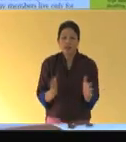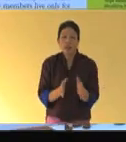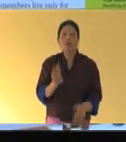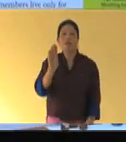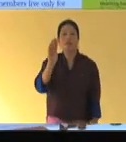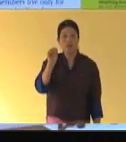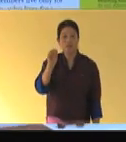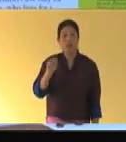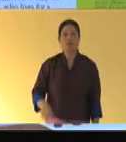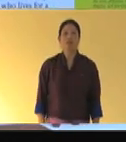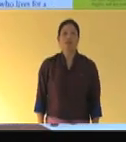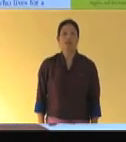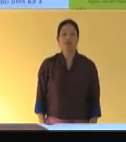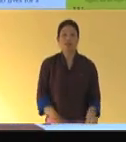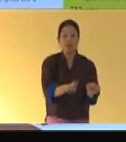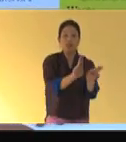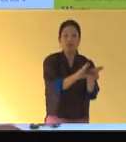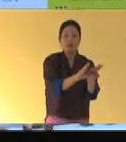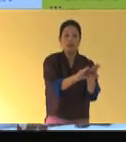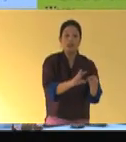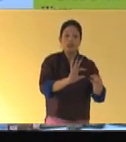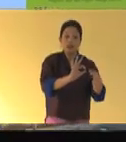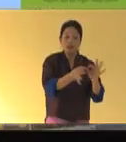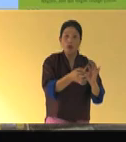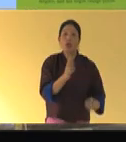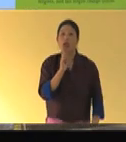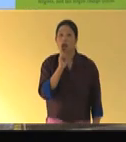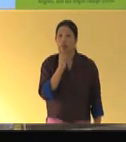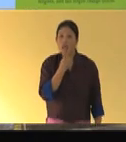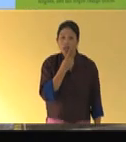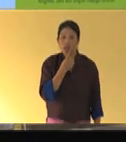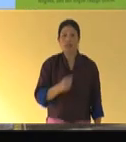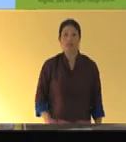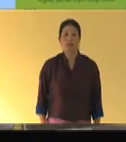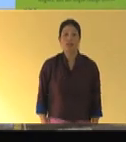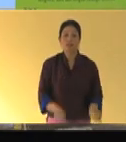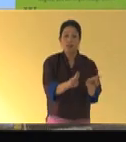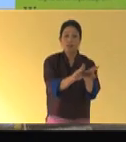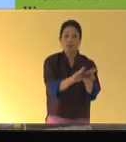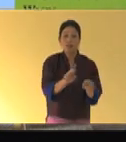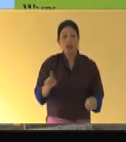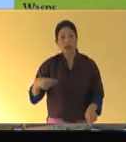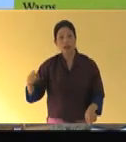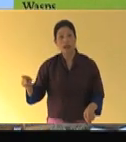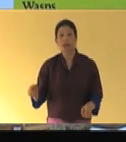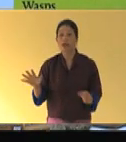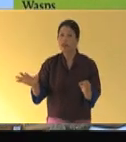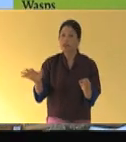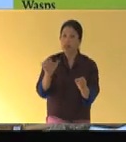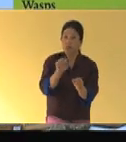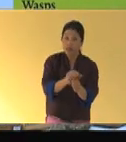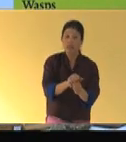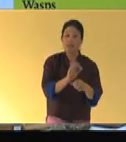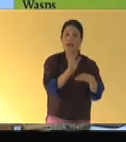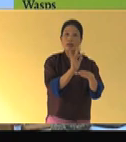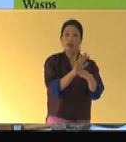and it is important to advocate on the importance of bees, because bees are the sole pollinator and they always